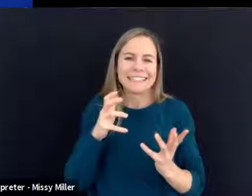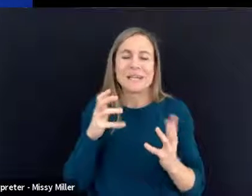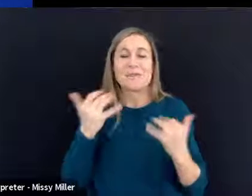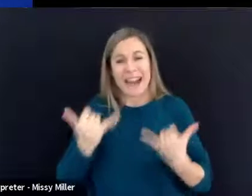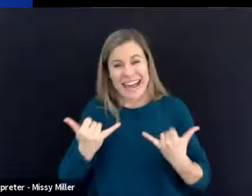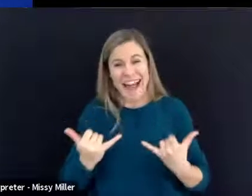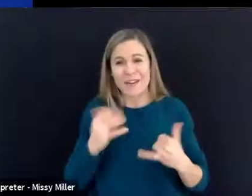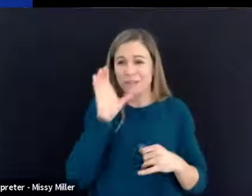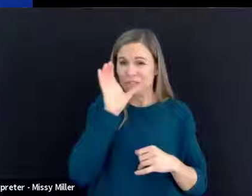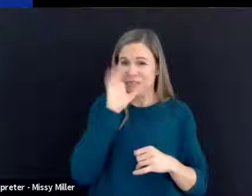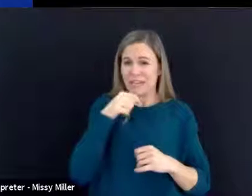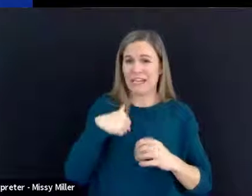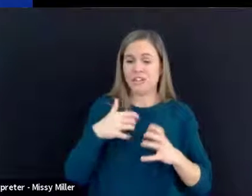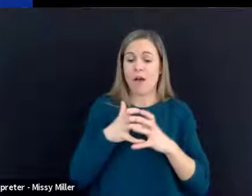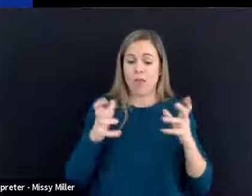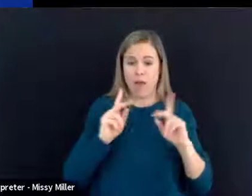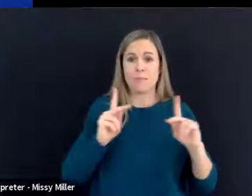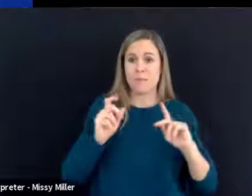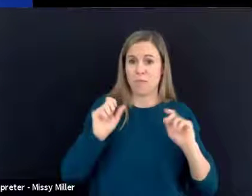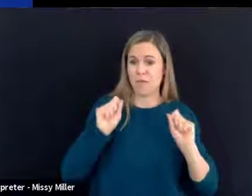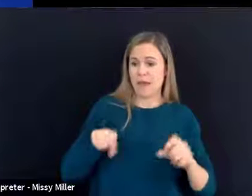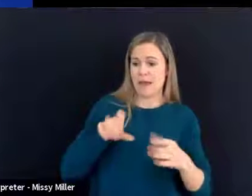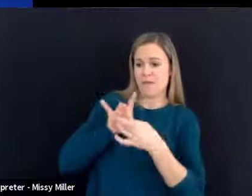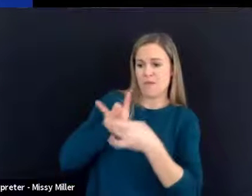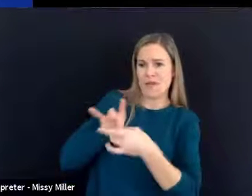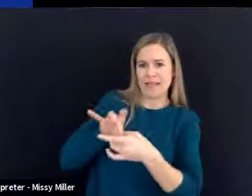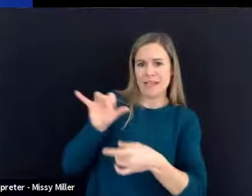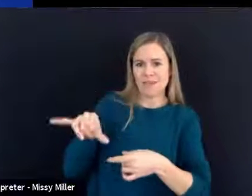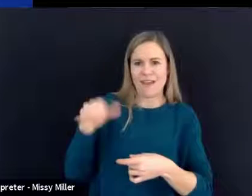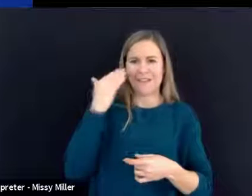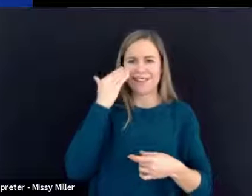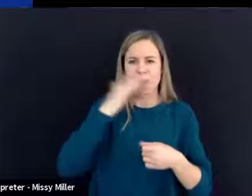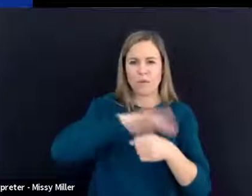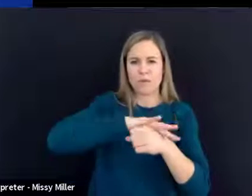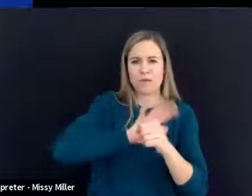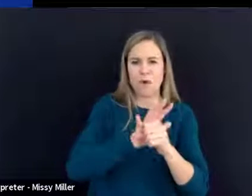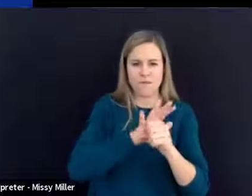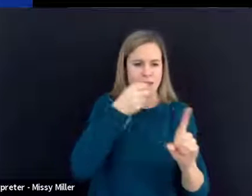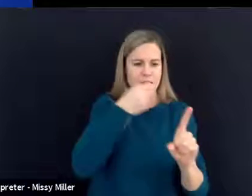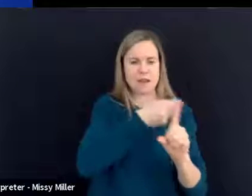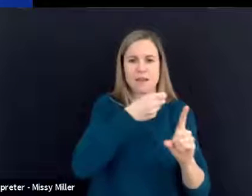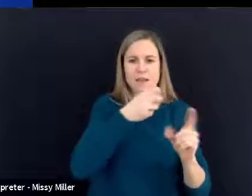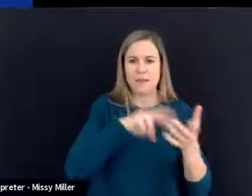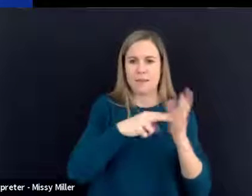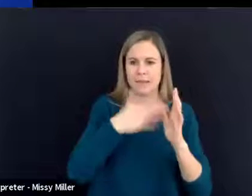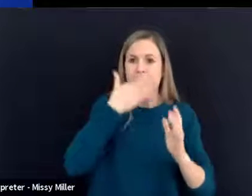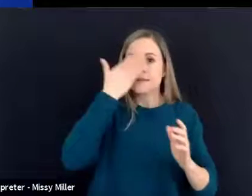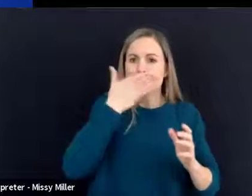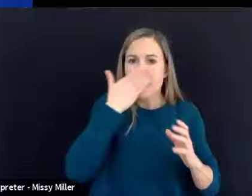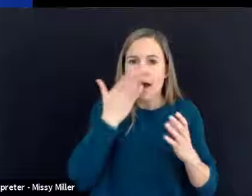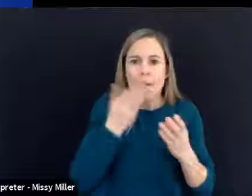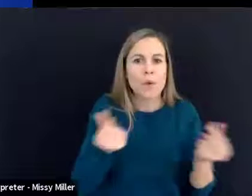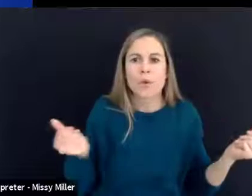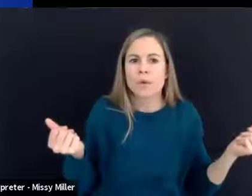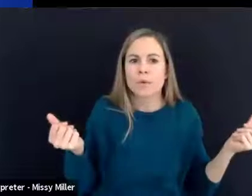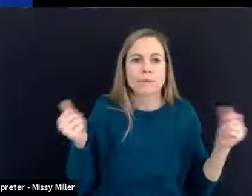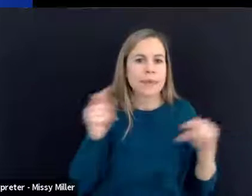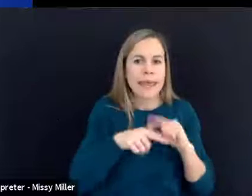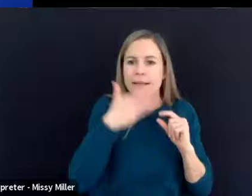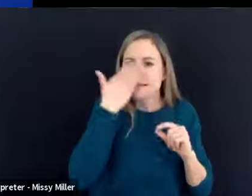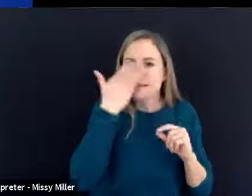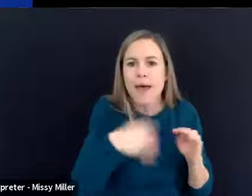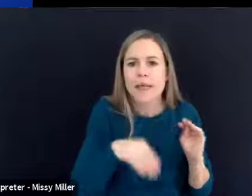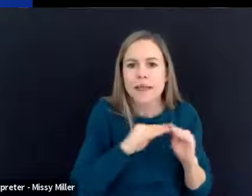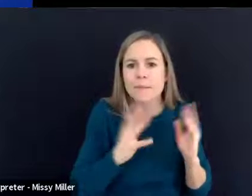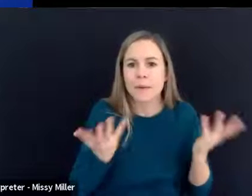world that might be able to relate to that. Since COVID, one of the characteristics of COVID is you lose your sense of smell. I've always thought, I